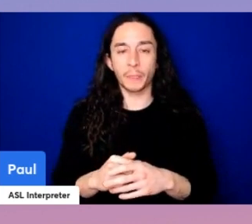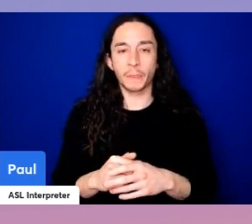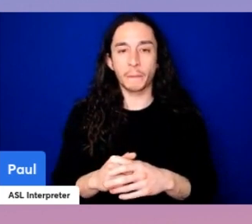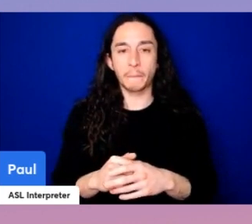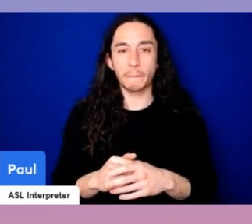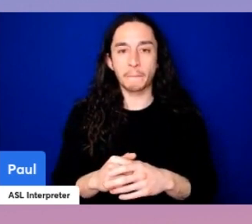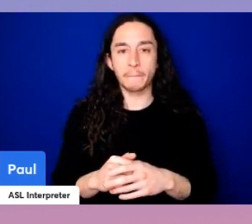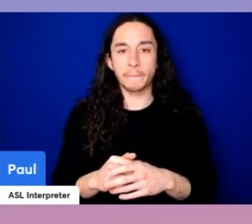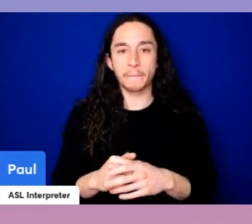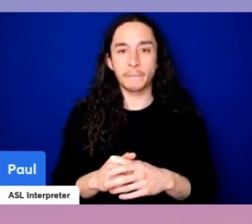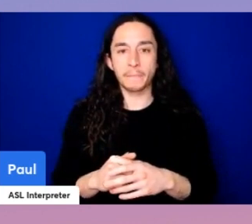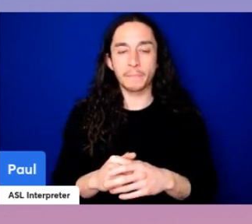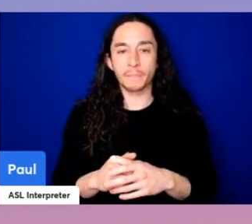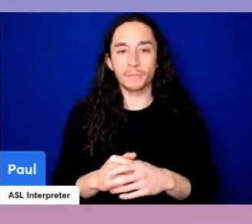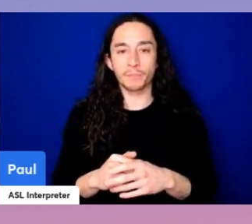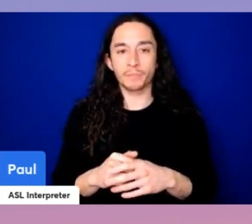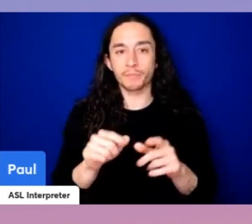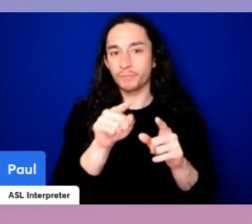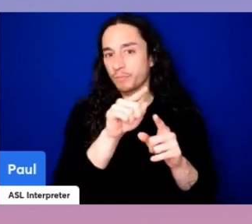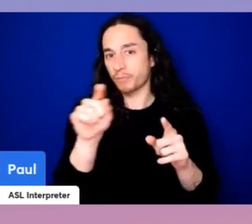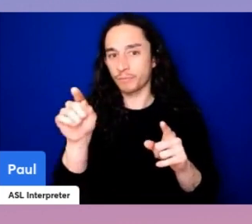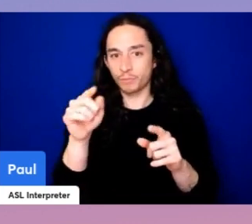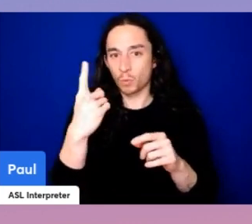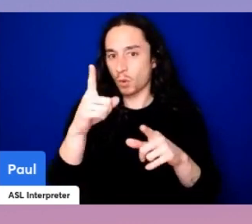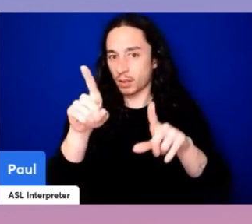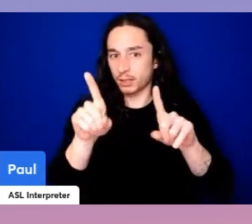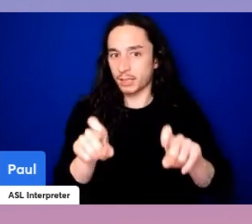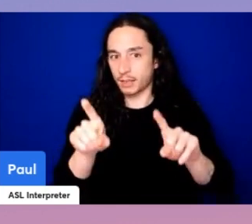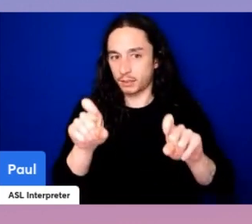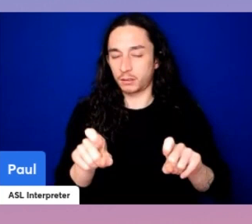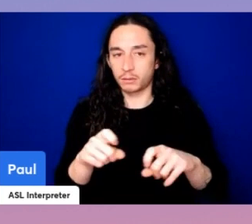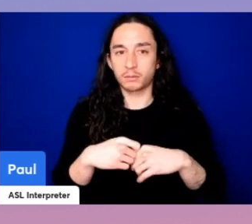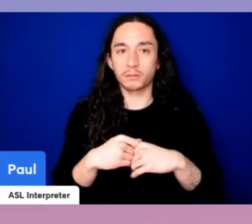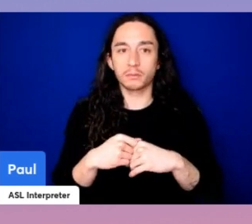This one for unit tests. So my